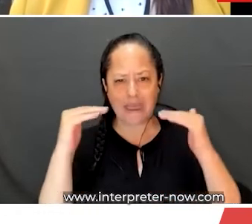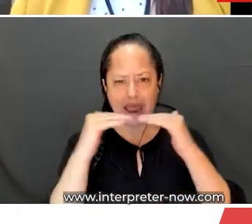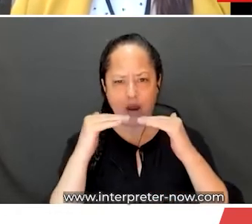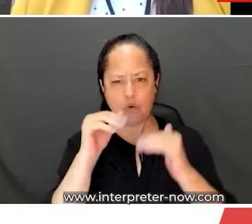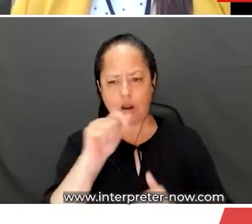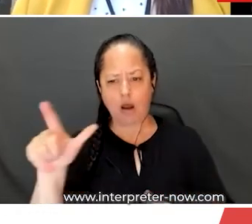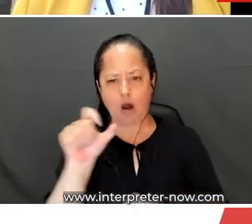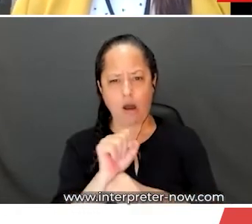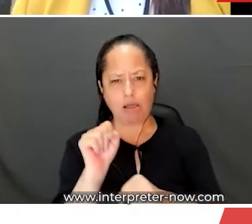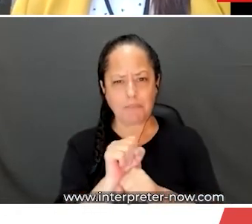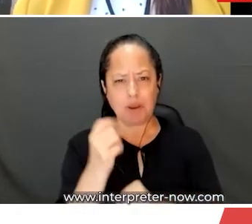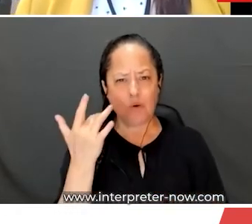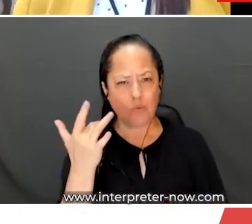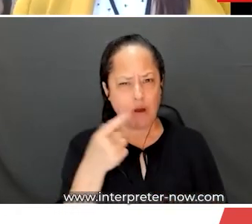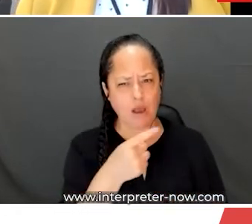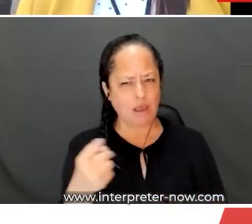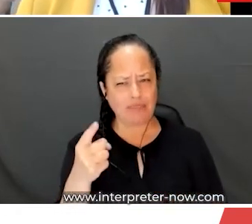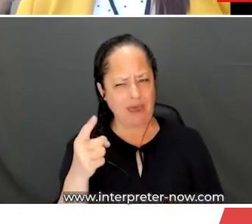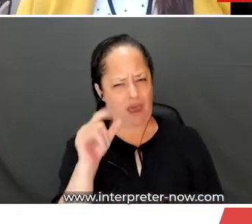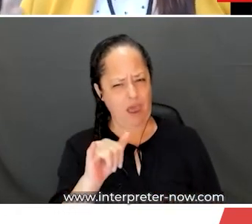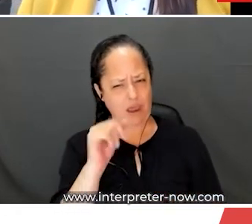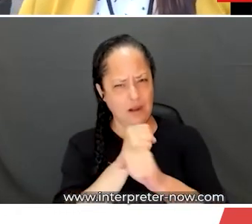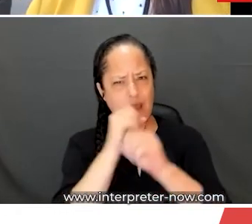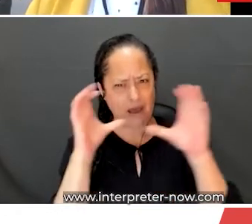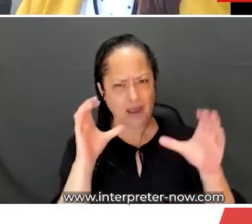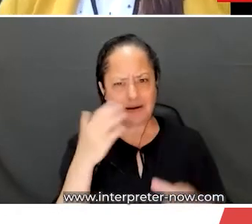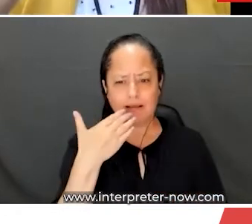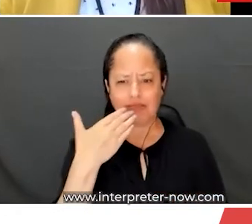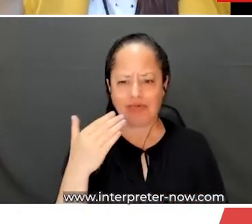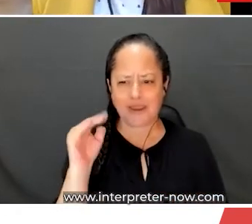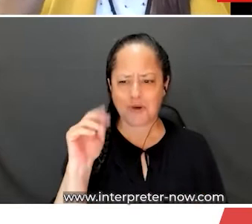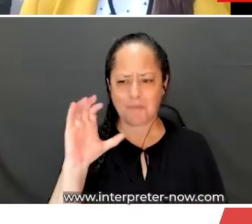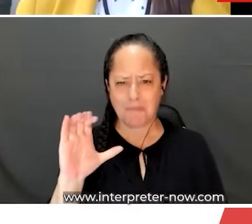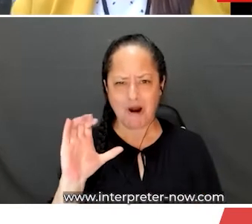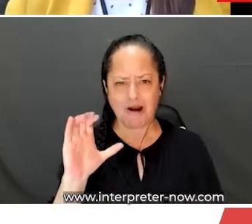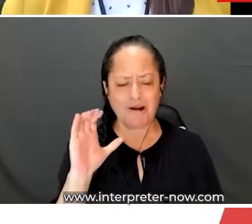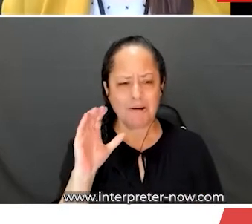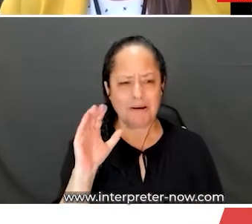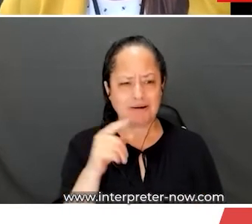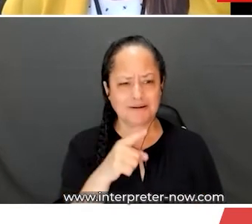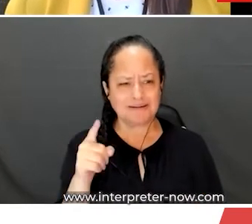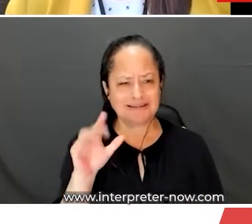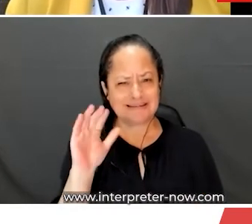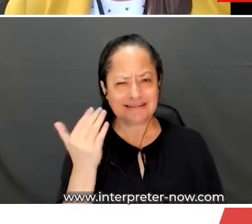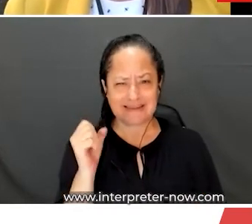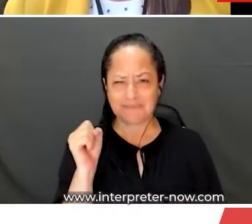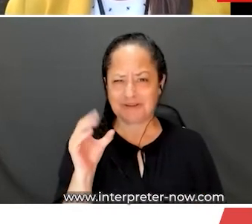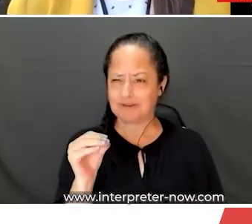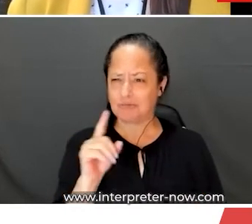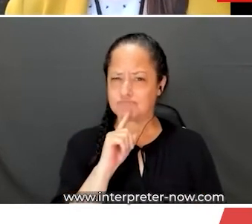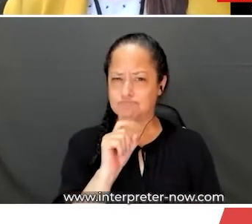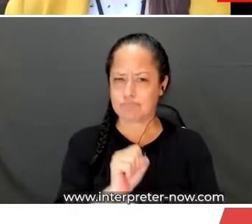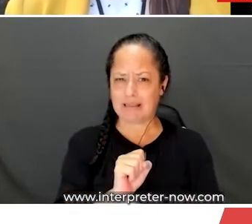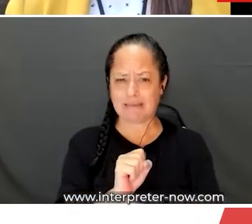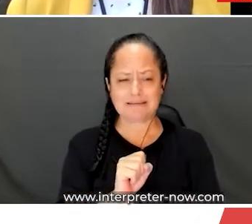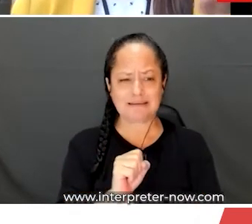employees. Why is that such a novel idea? Like, thank you, Mark, for, it's just like, it just seems so realistic. It's